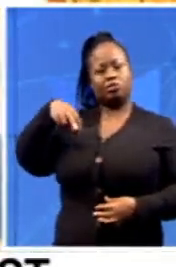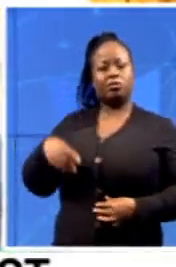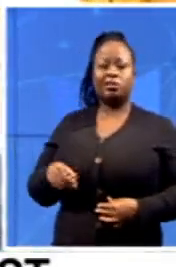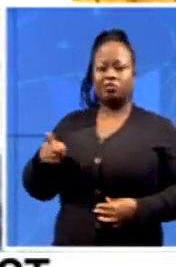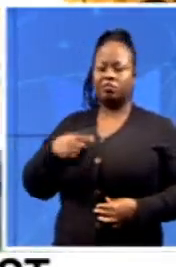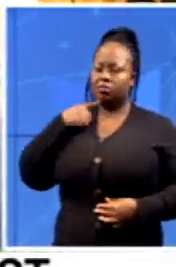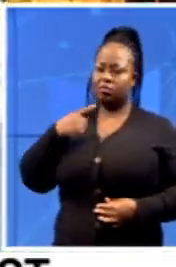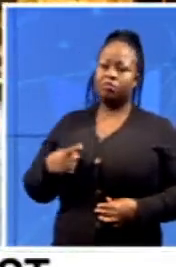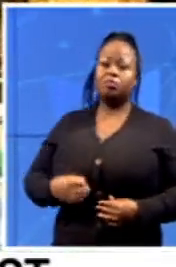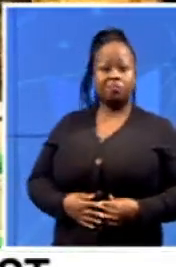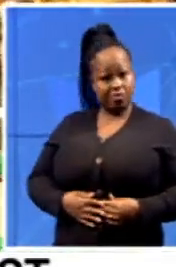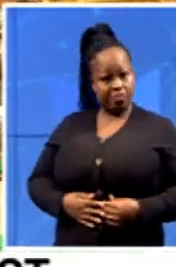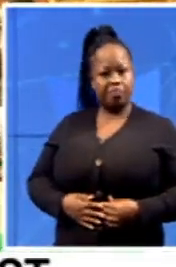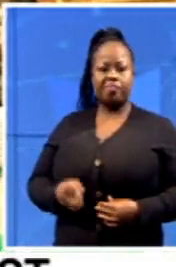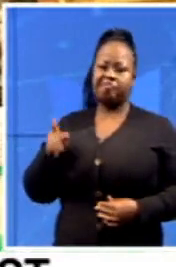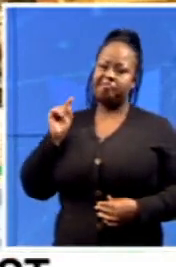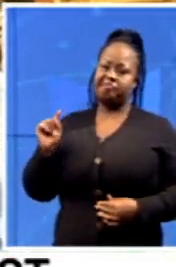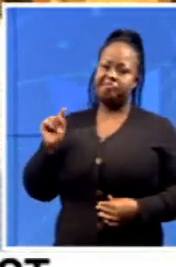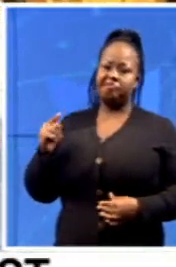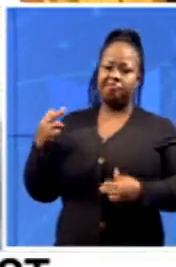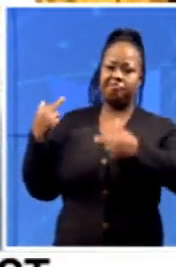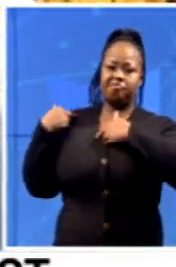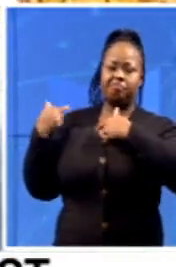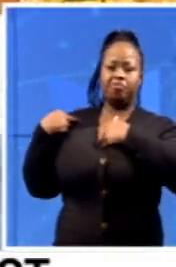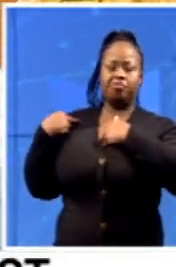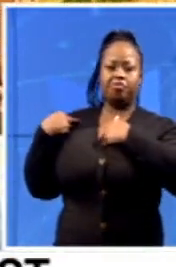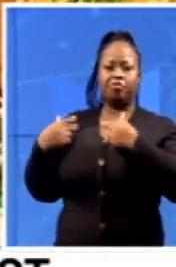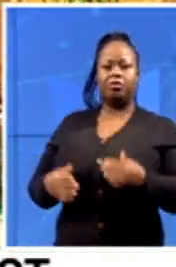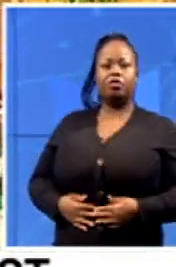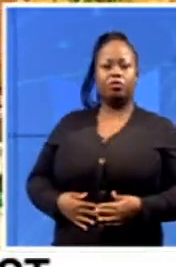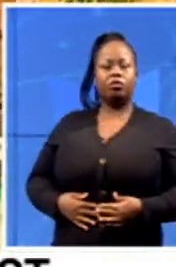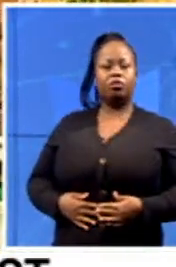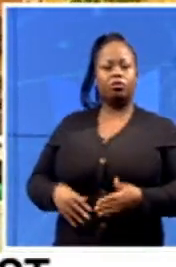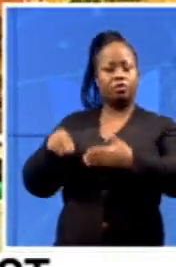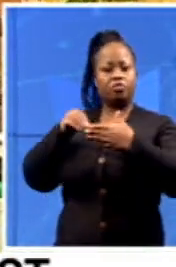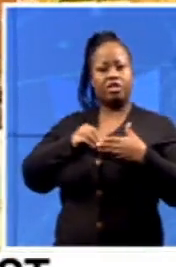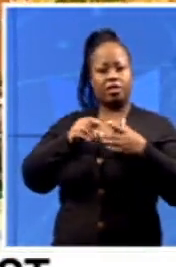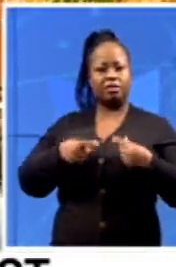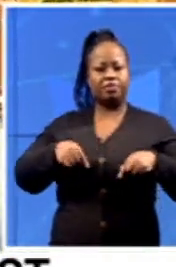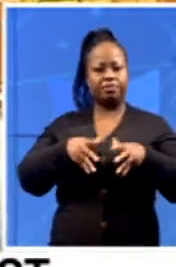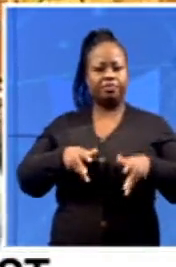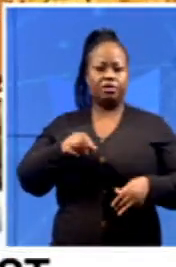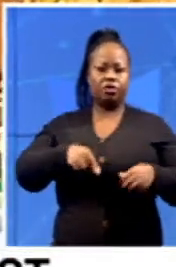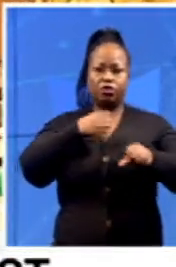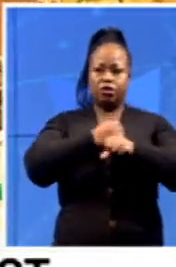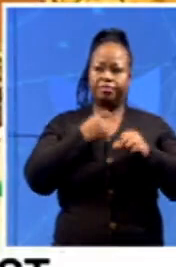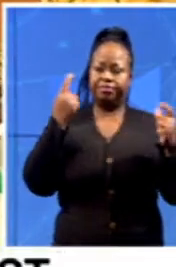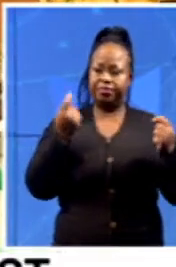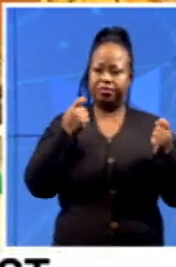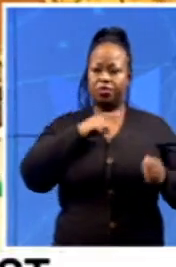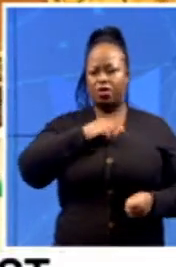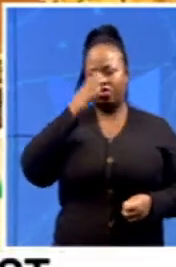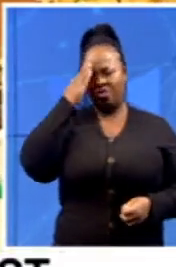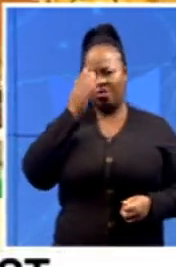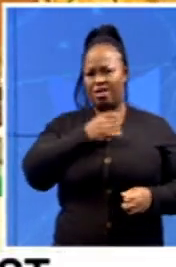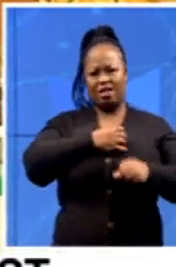Indaba saying that she's the one who's actually responsible for bringing us here to this year's event. You know that the event